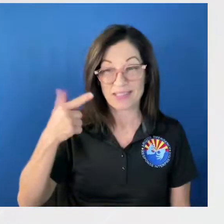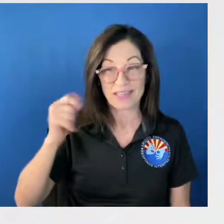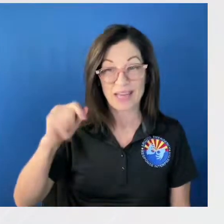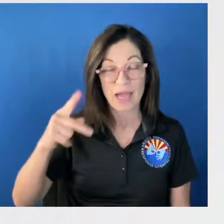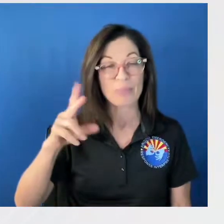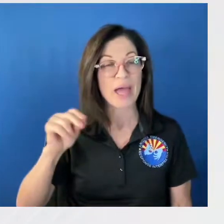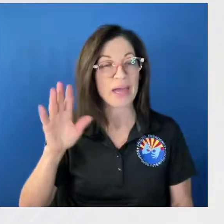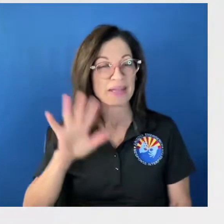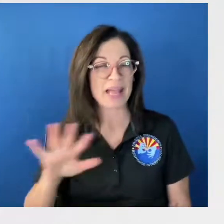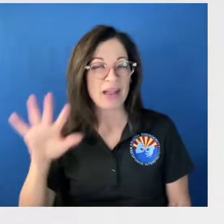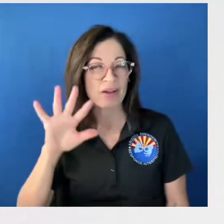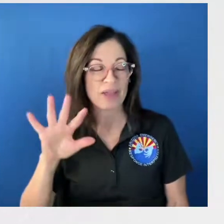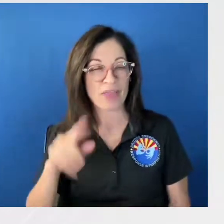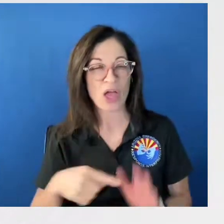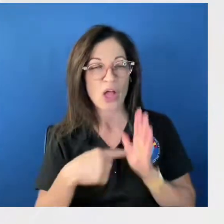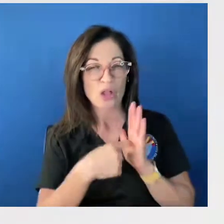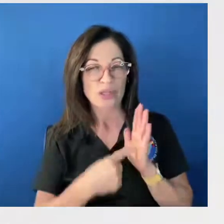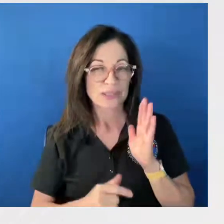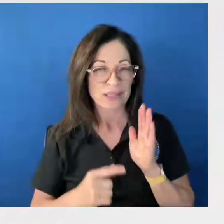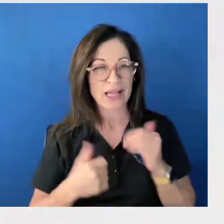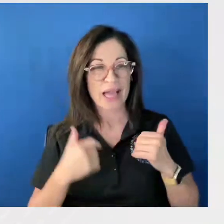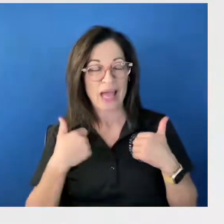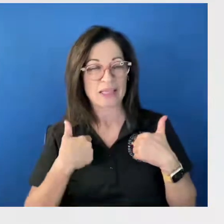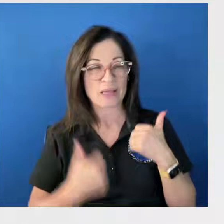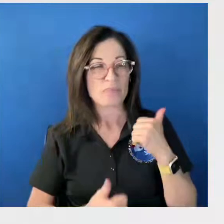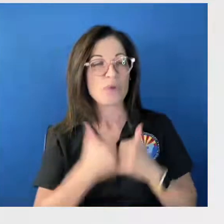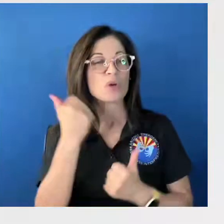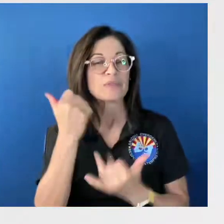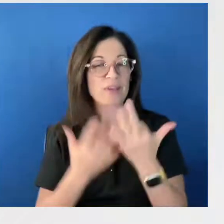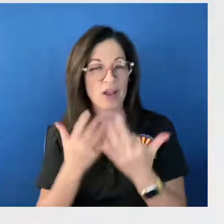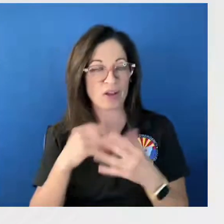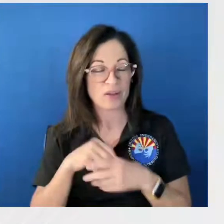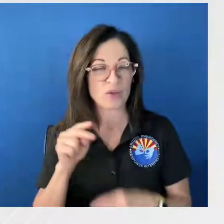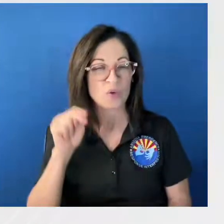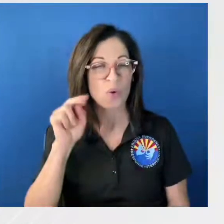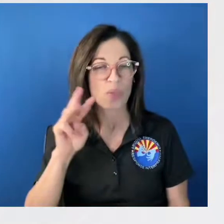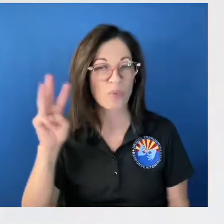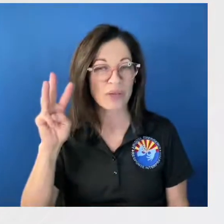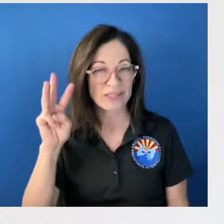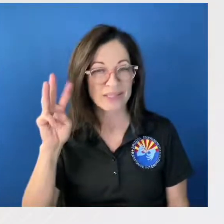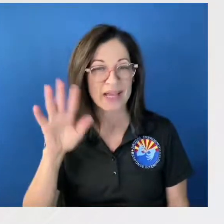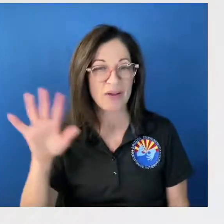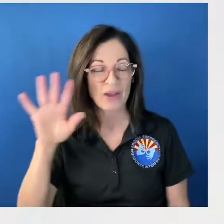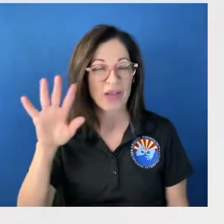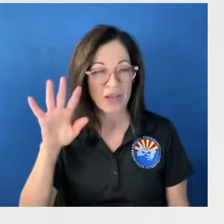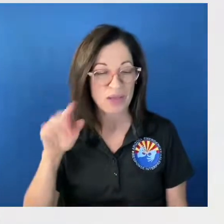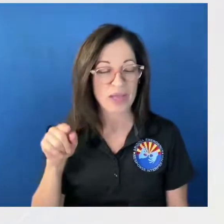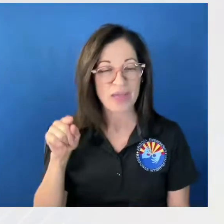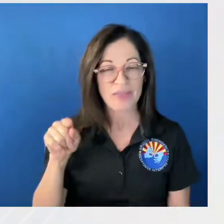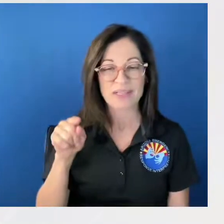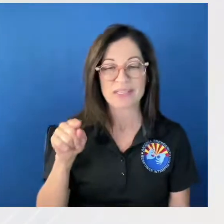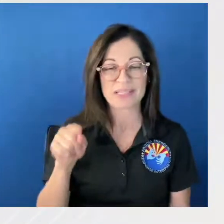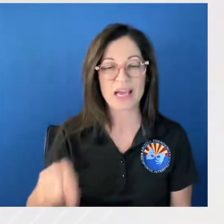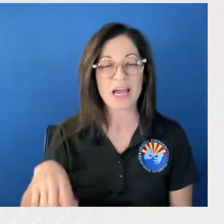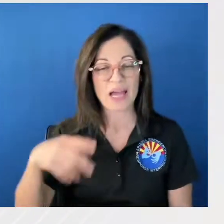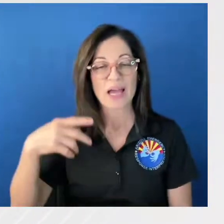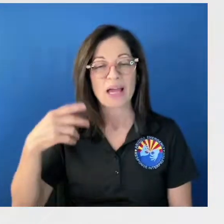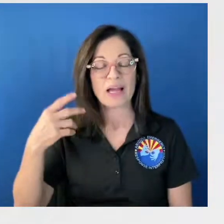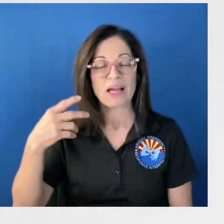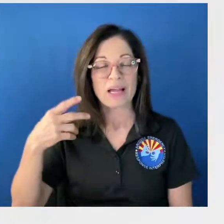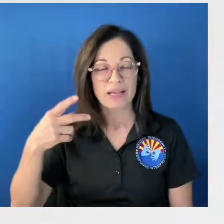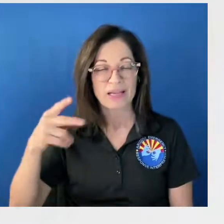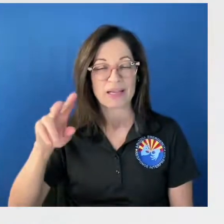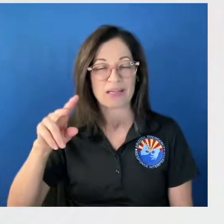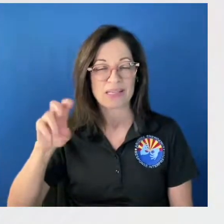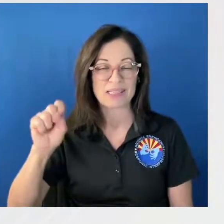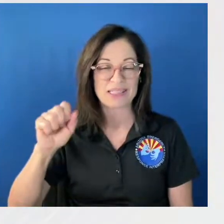of exhibiting the most heat right now. This is on the northwest corner, Fenner Gap, Fenner Saddle area. Again, steep,